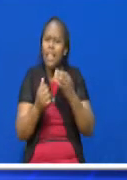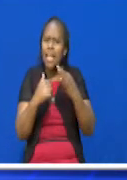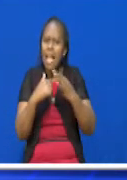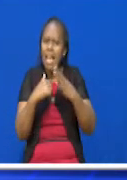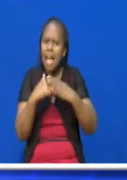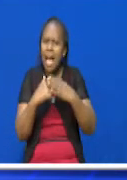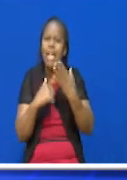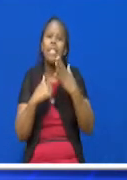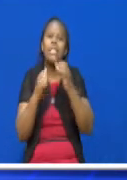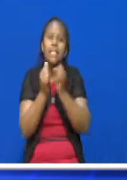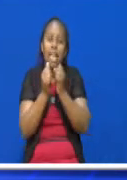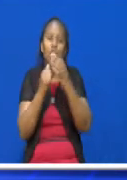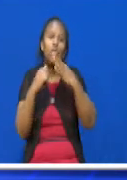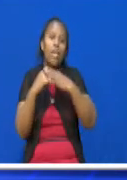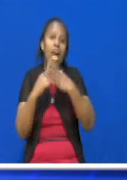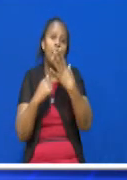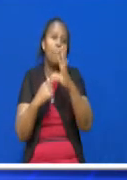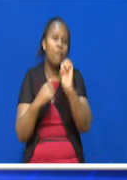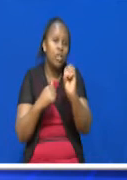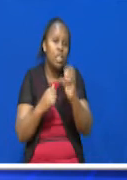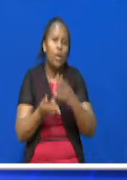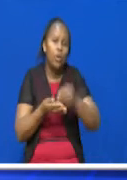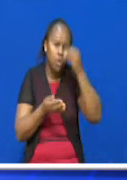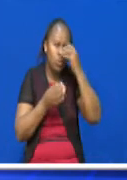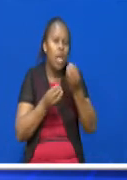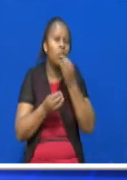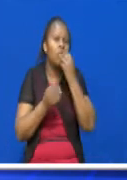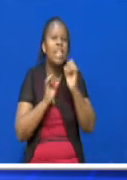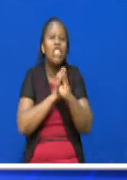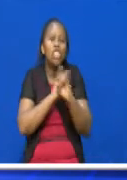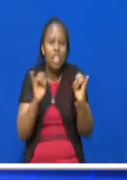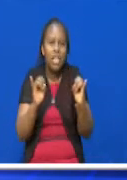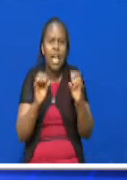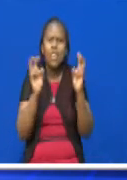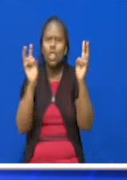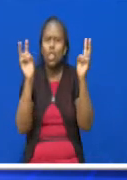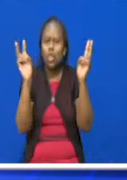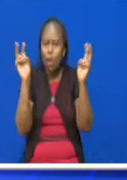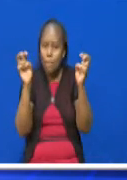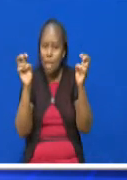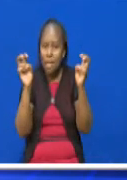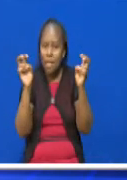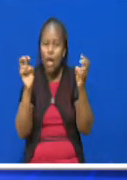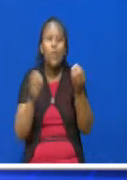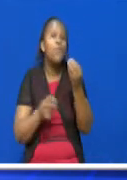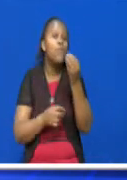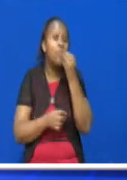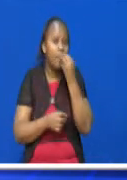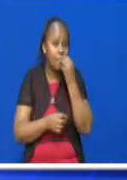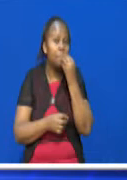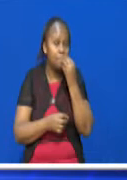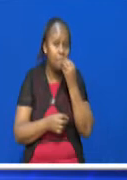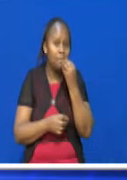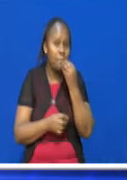9:10 to 9:40, we are going to look at hygiene and nutrition, and the topic of that day is food.